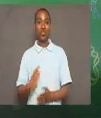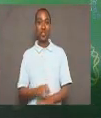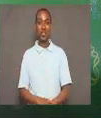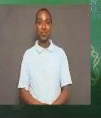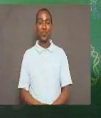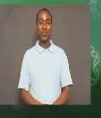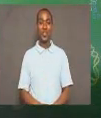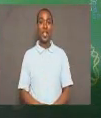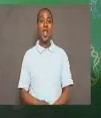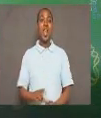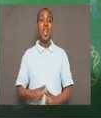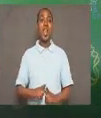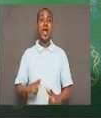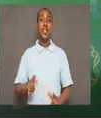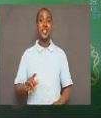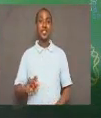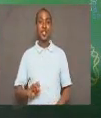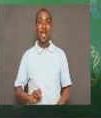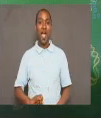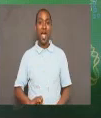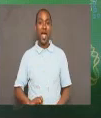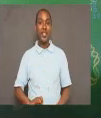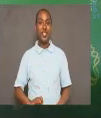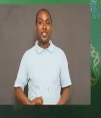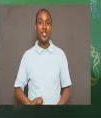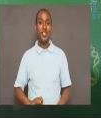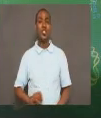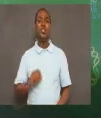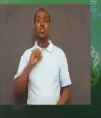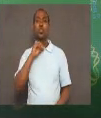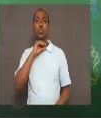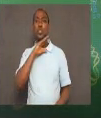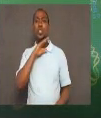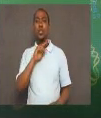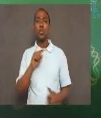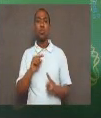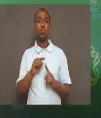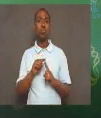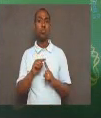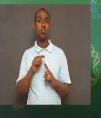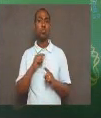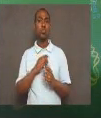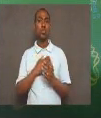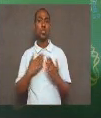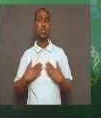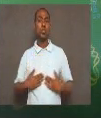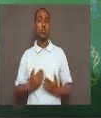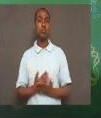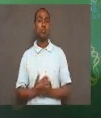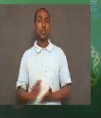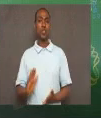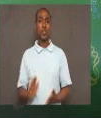The large intestine empties the waste into the bowel, where it can